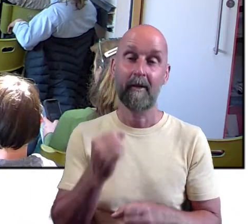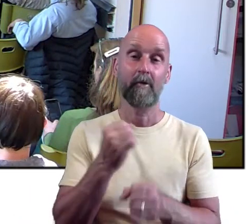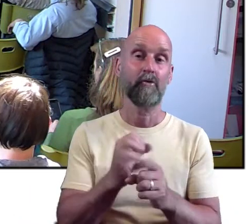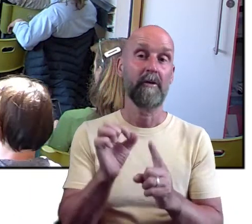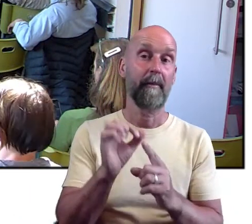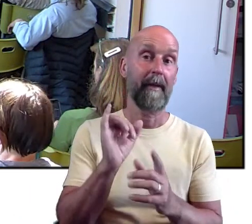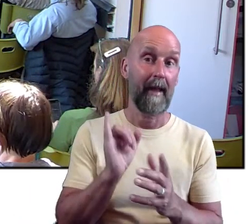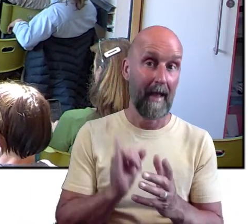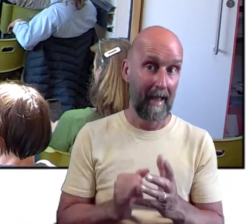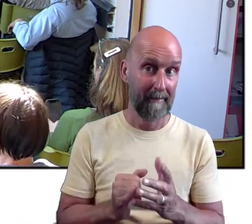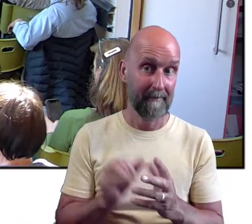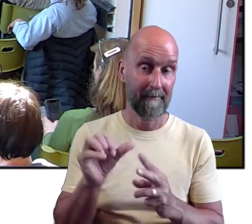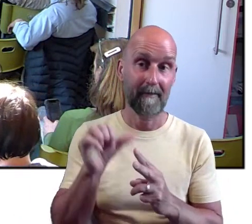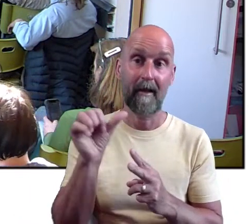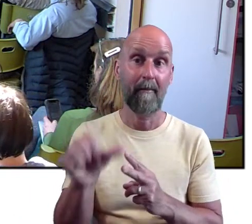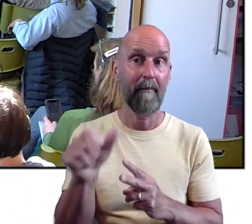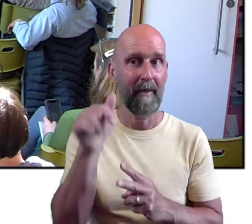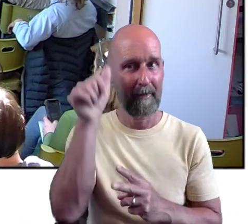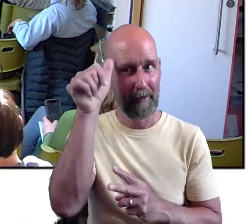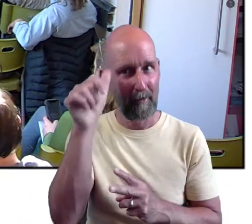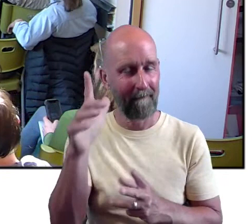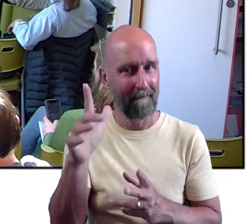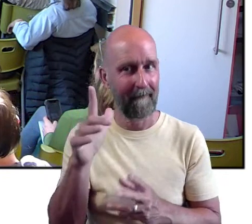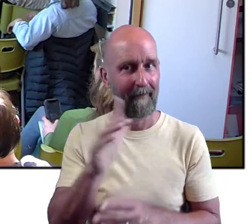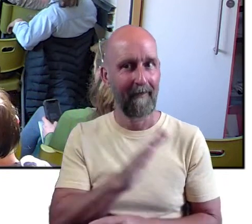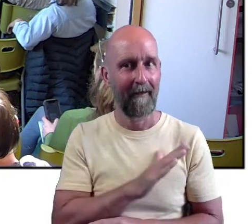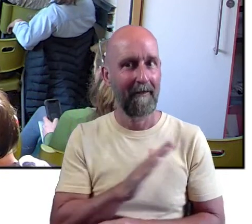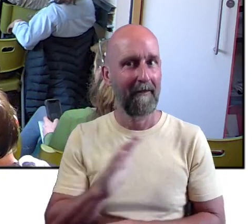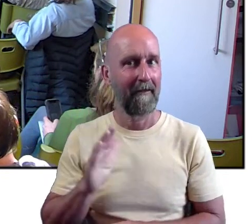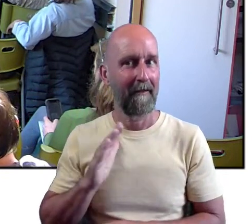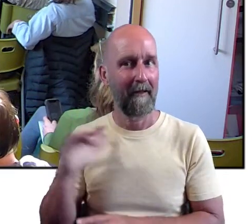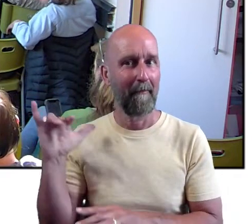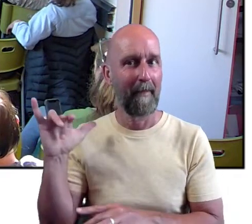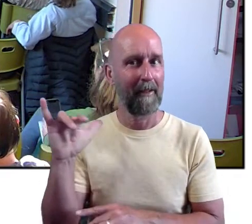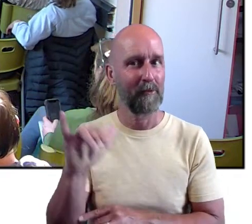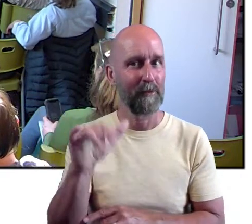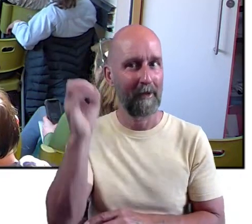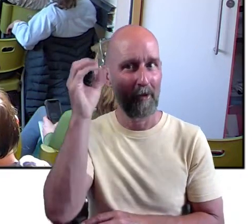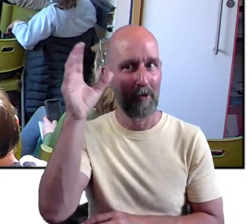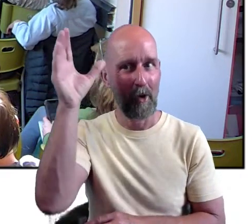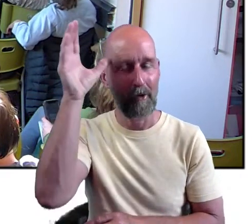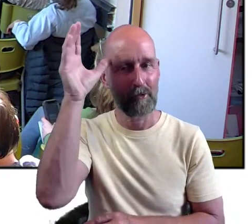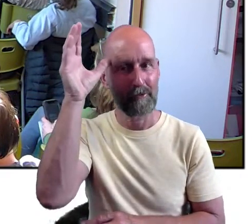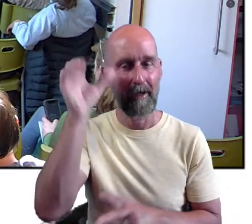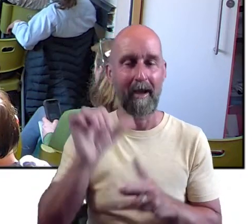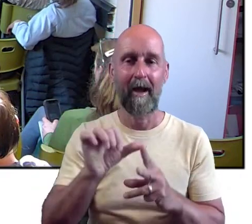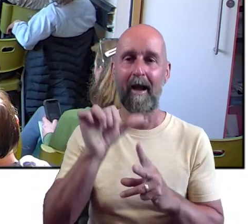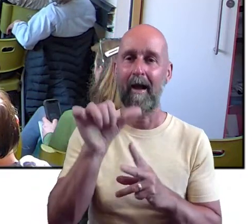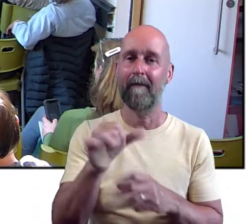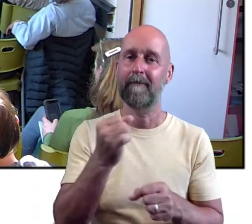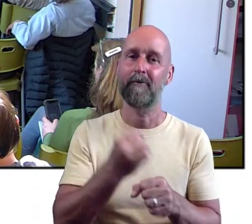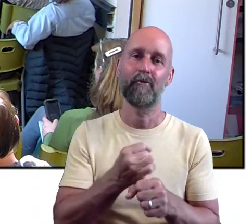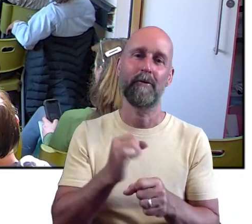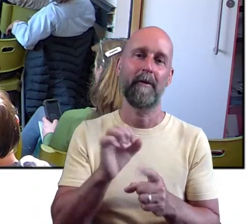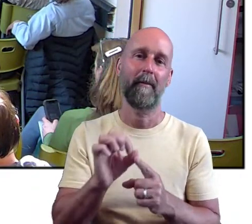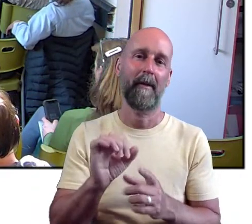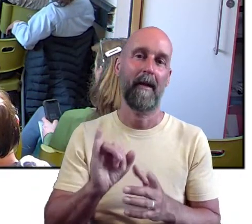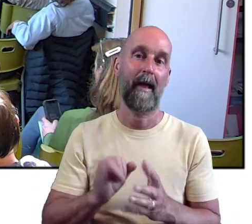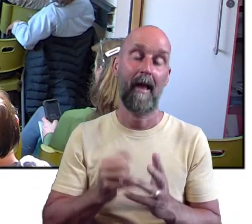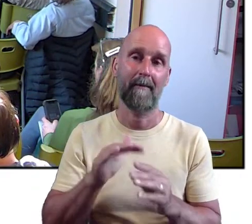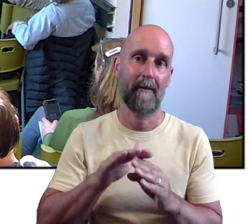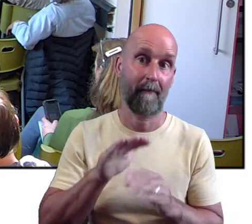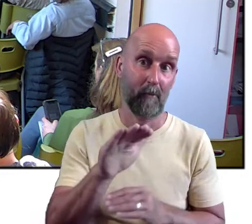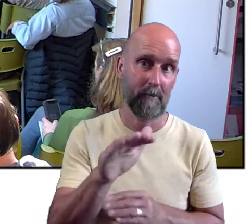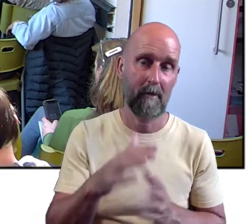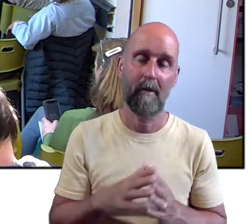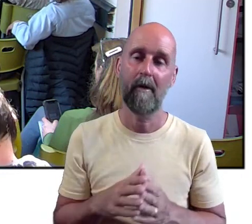any military knowledge. I wish I did. Beyond GPS, that's interesting. No, I mean, in terms of the